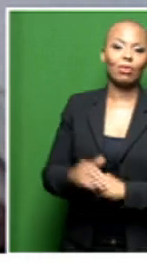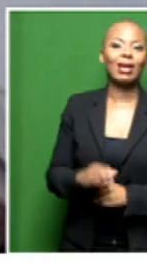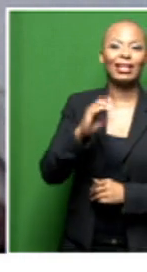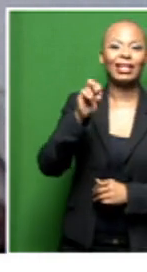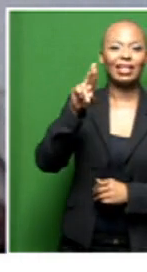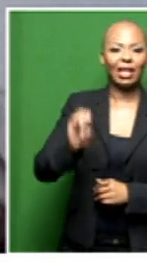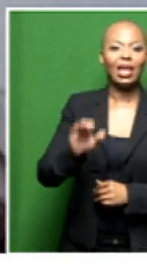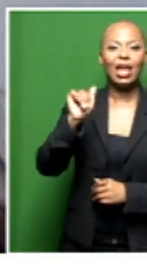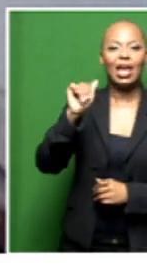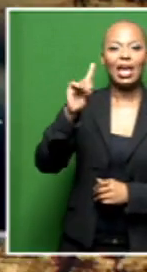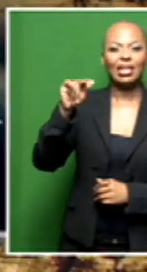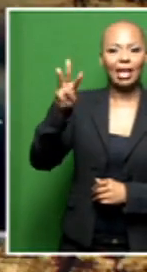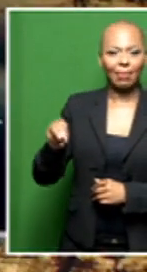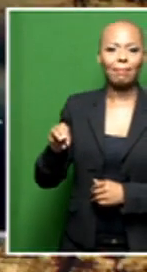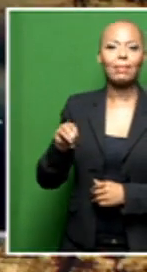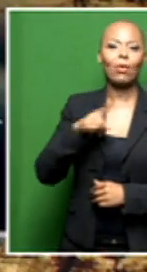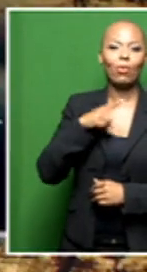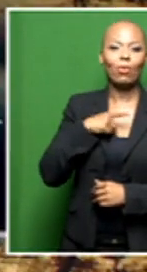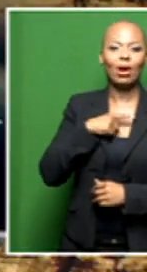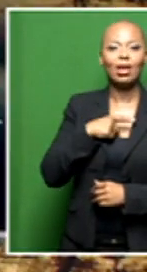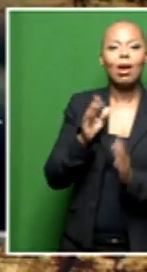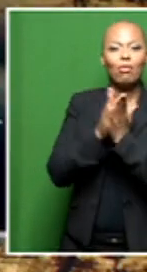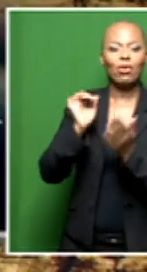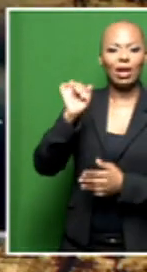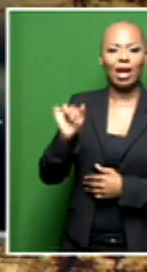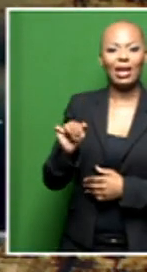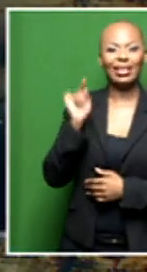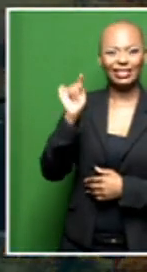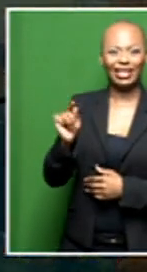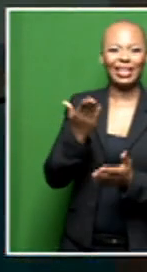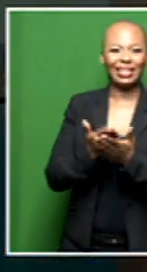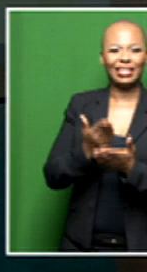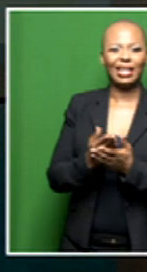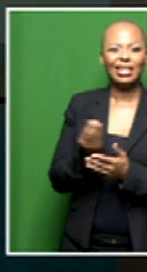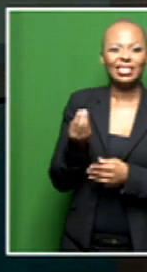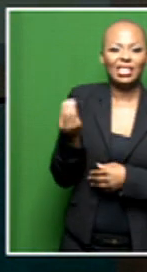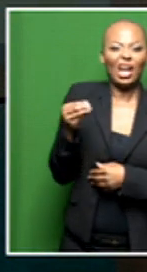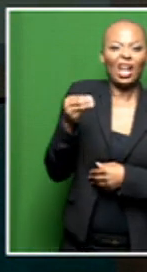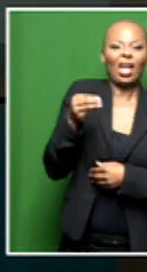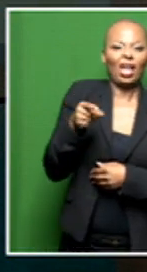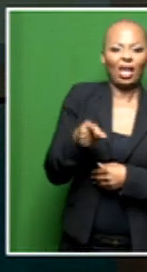we were just in conversation with her about her debut book titled This Might Sting a Bit, a